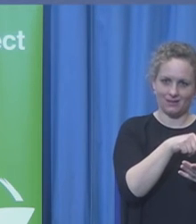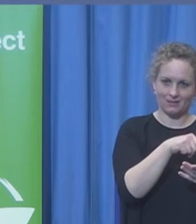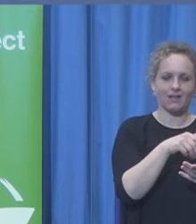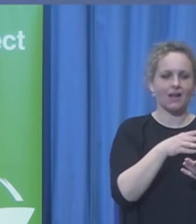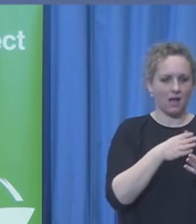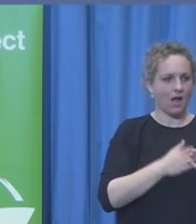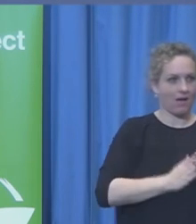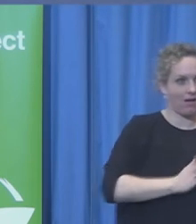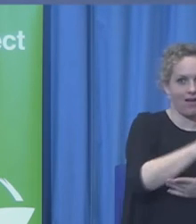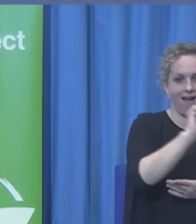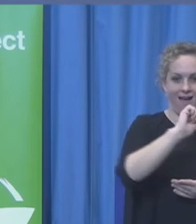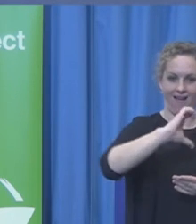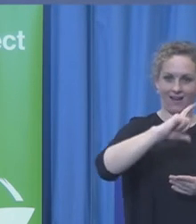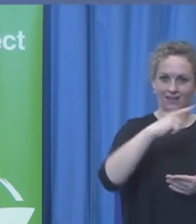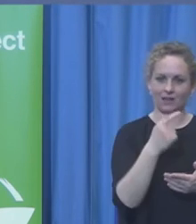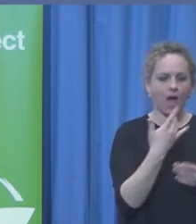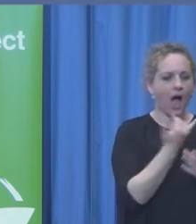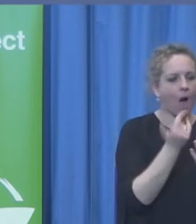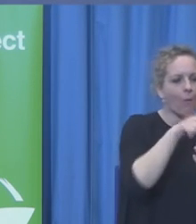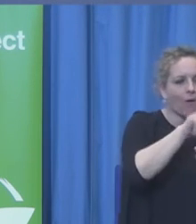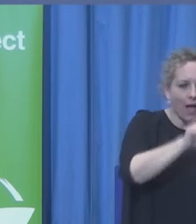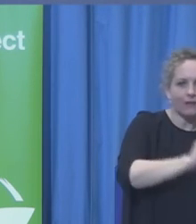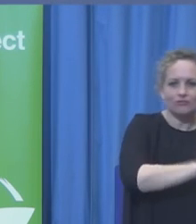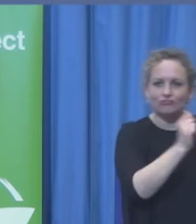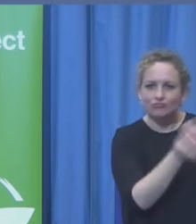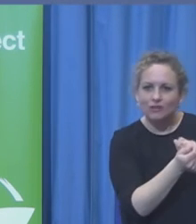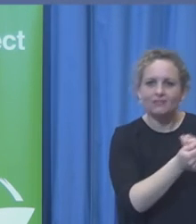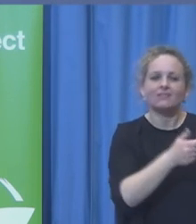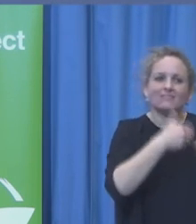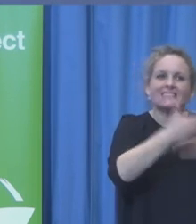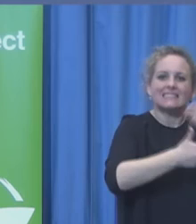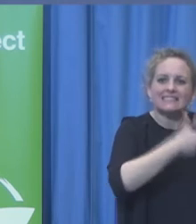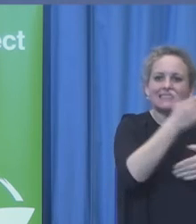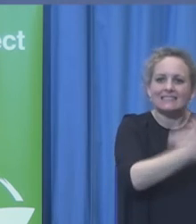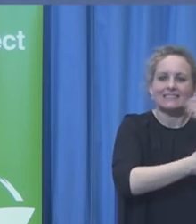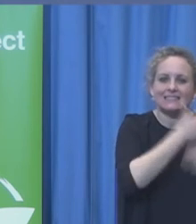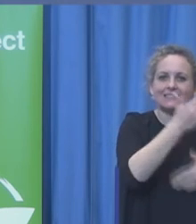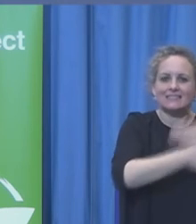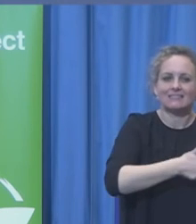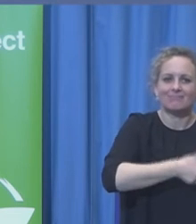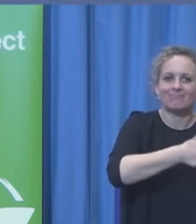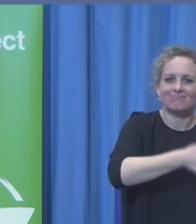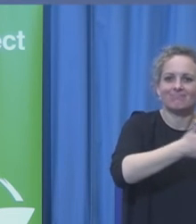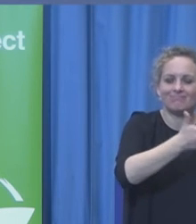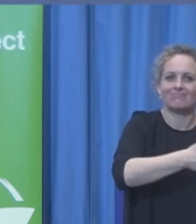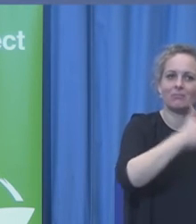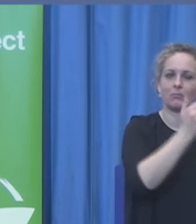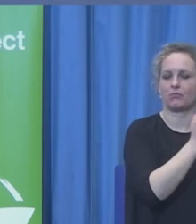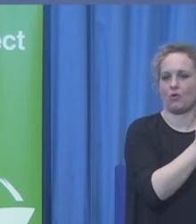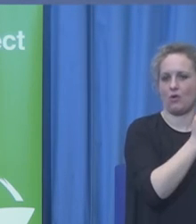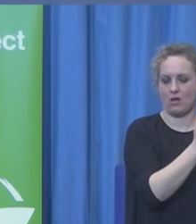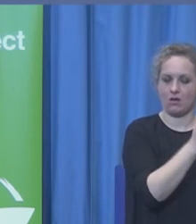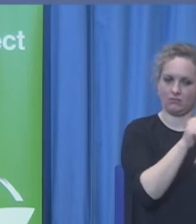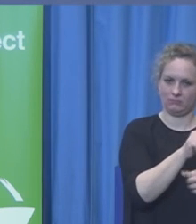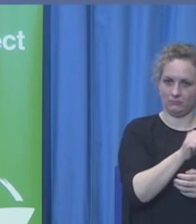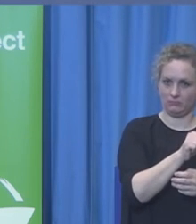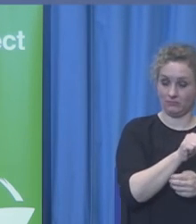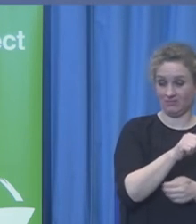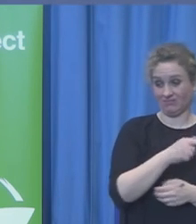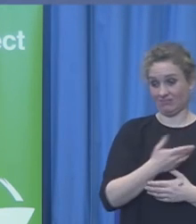have your views being taken on board. I would like to, and because I think that's